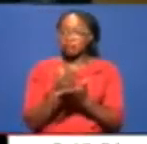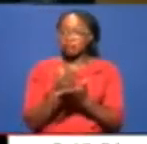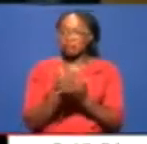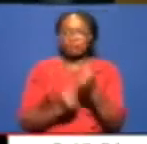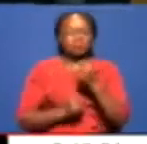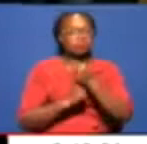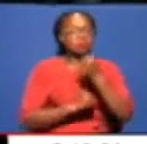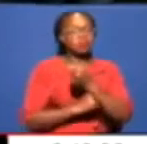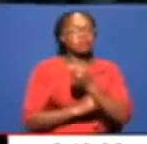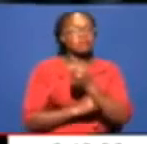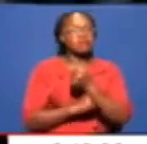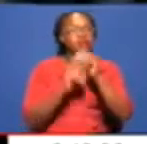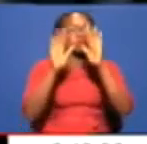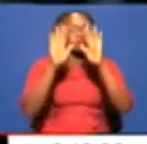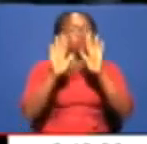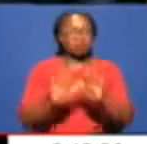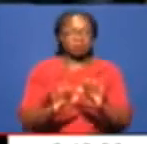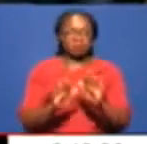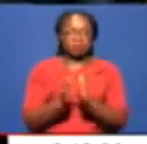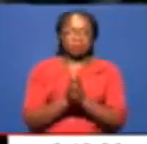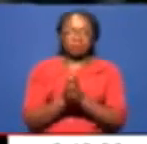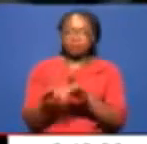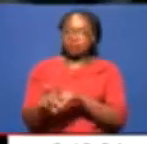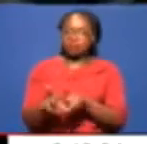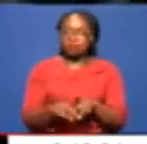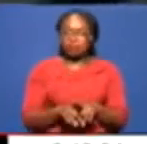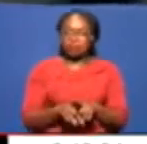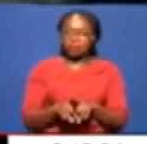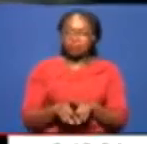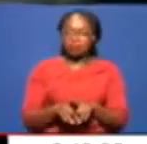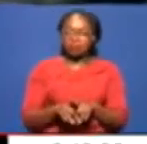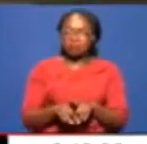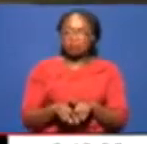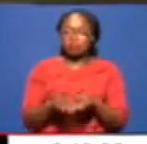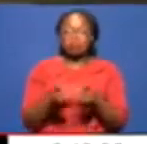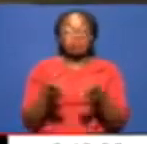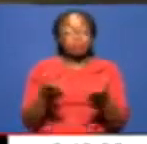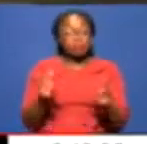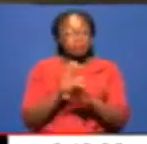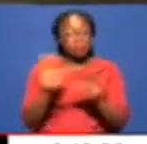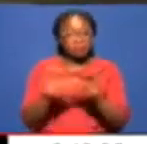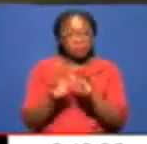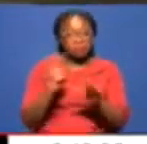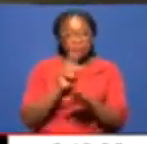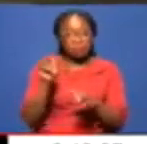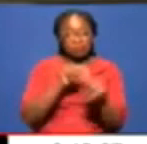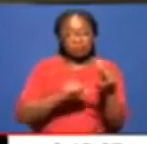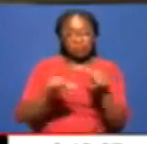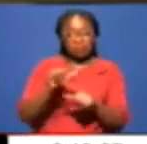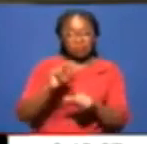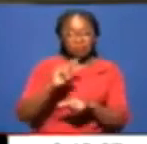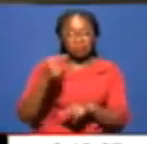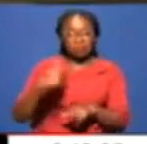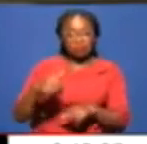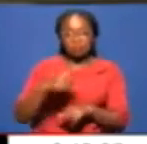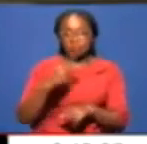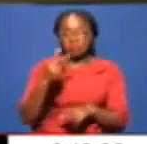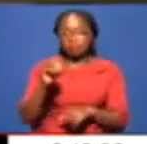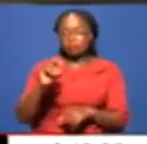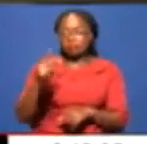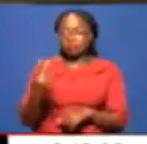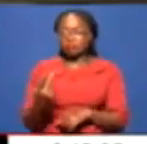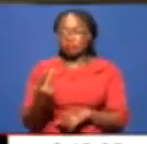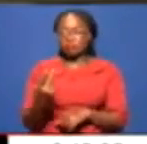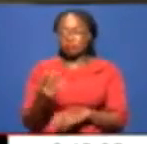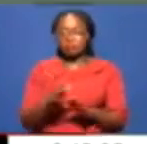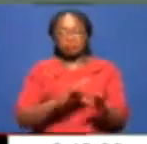to our existence and is indeed fundamental to the existence of everything we see around us. In 2002, Richard Leakey left